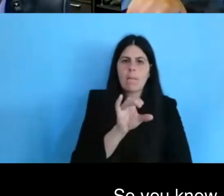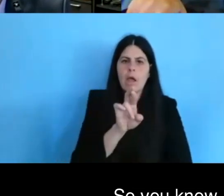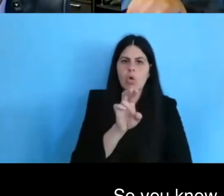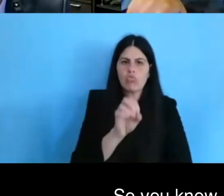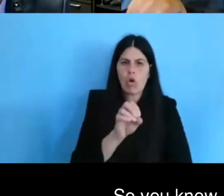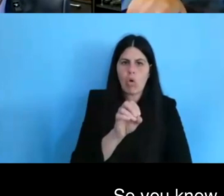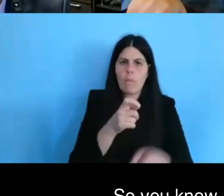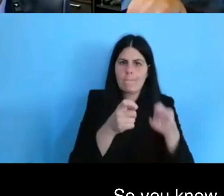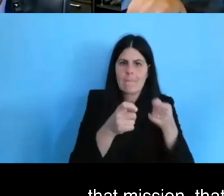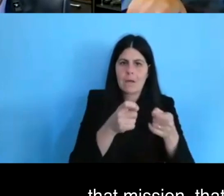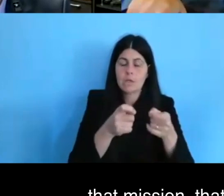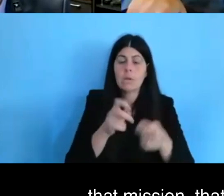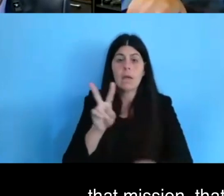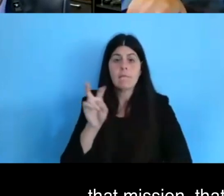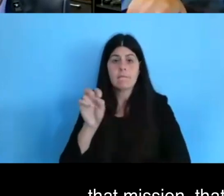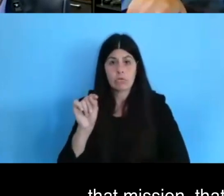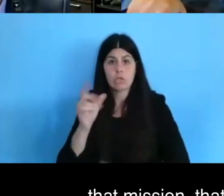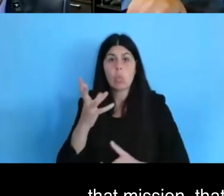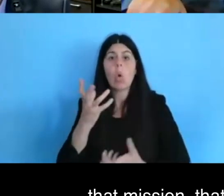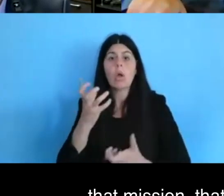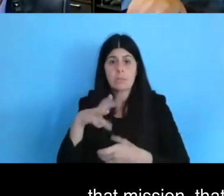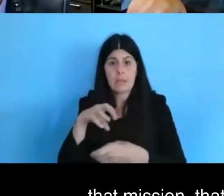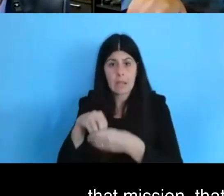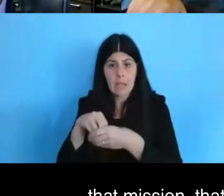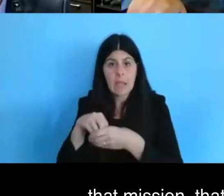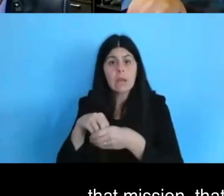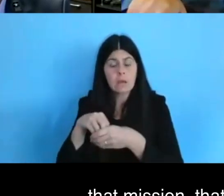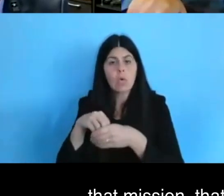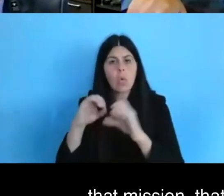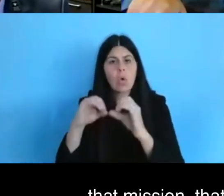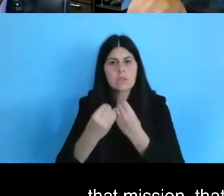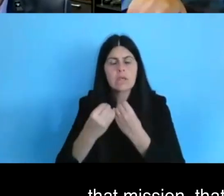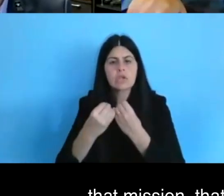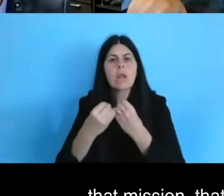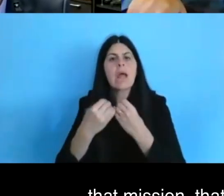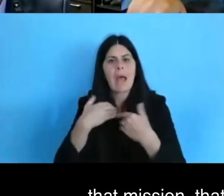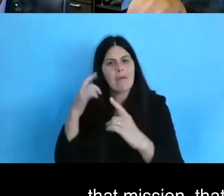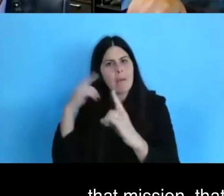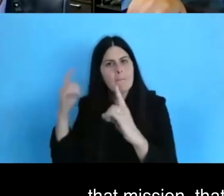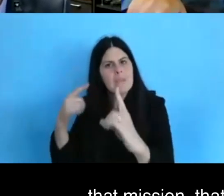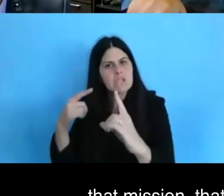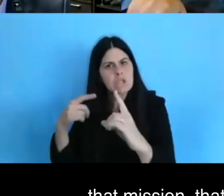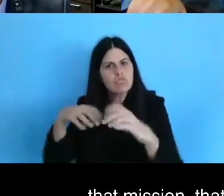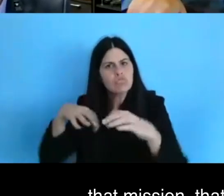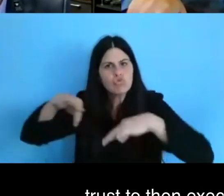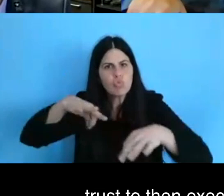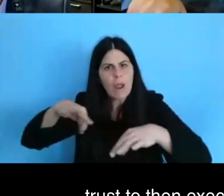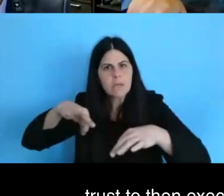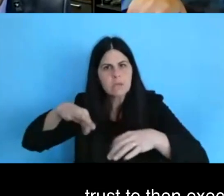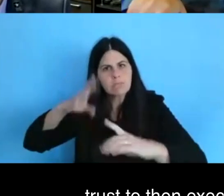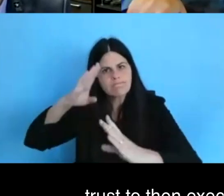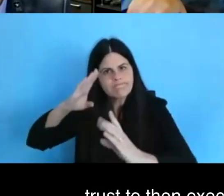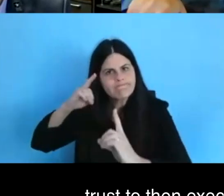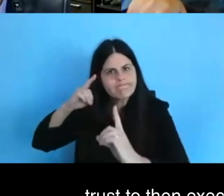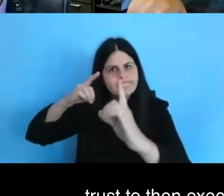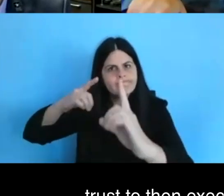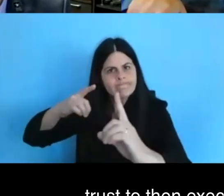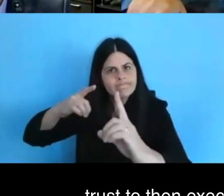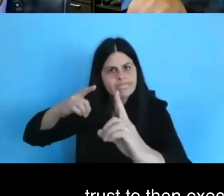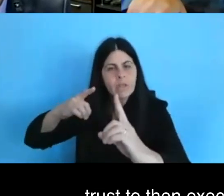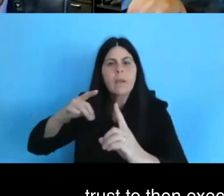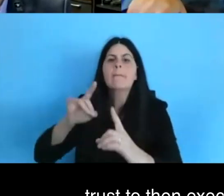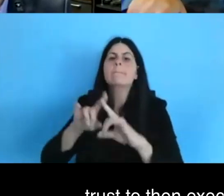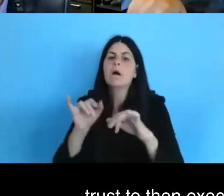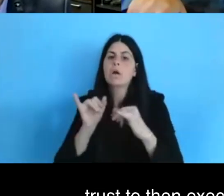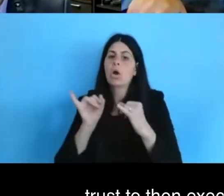where there is that mission, that purpose and direction, but also the independence and the trust to then